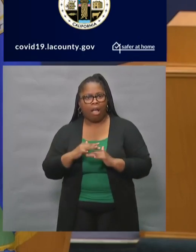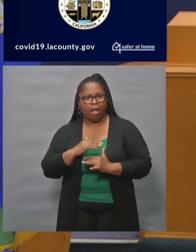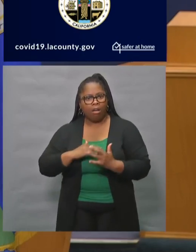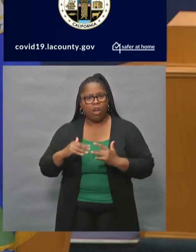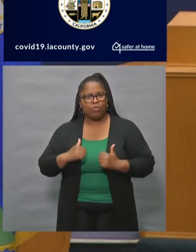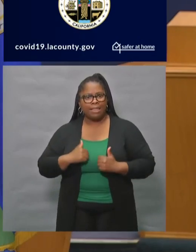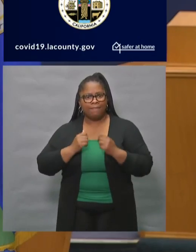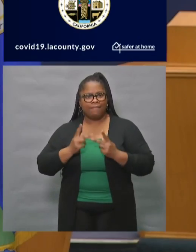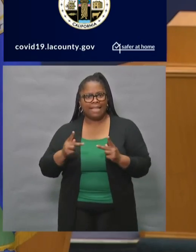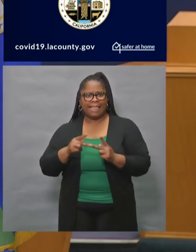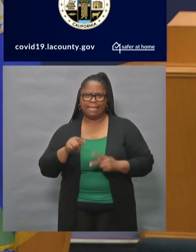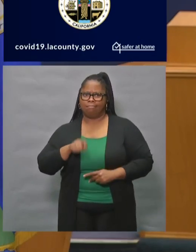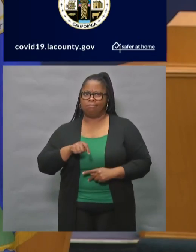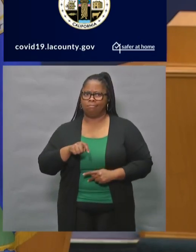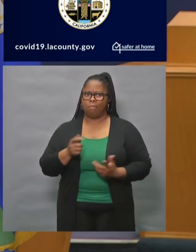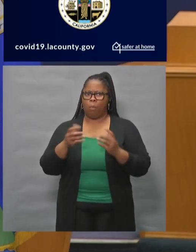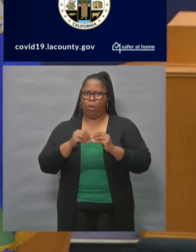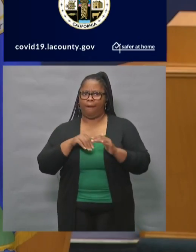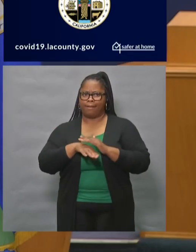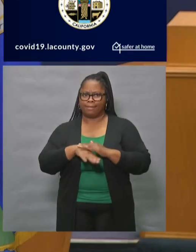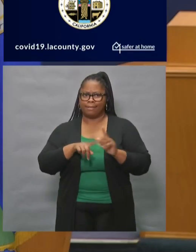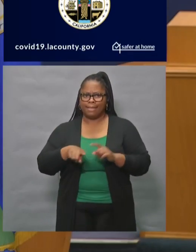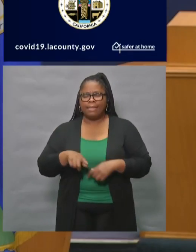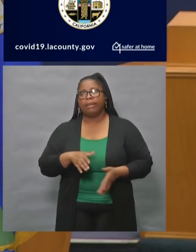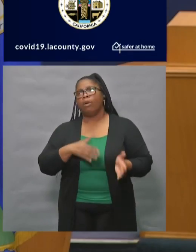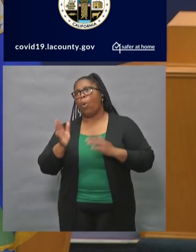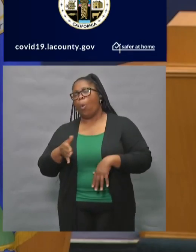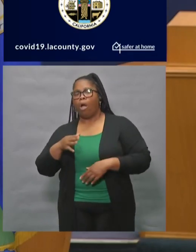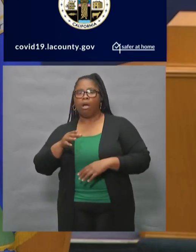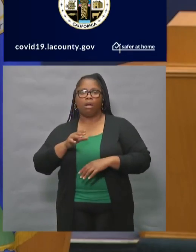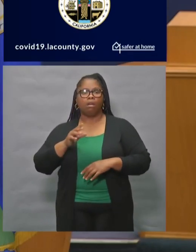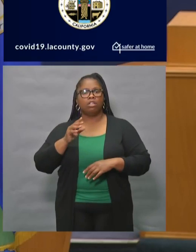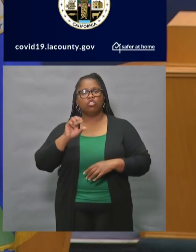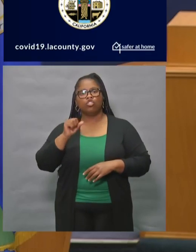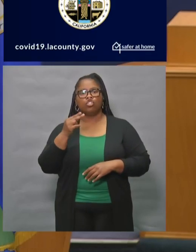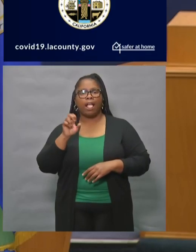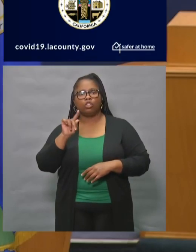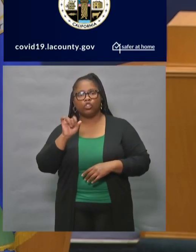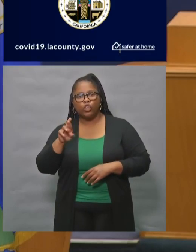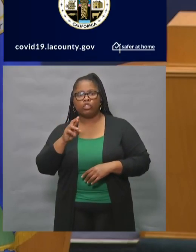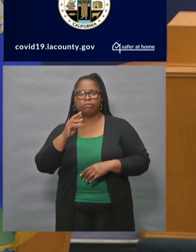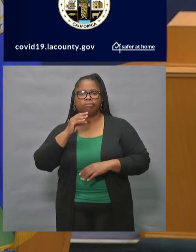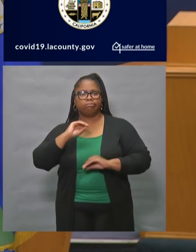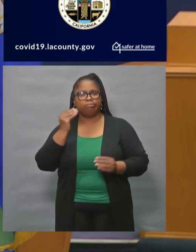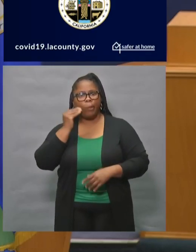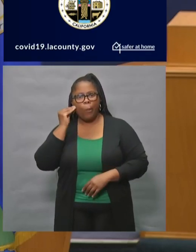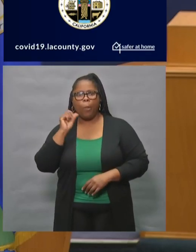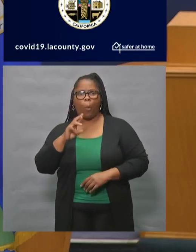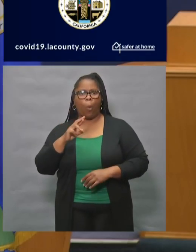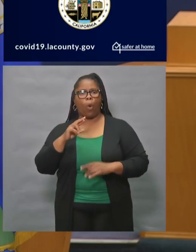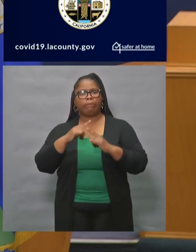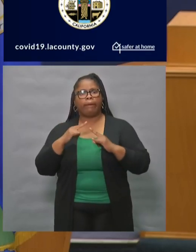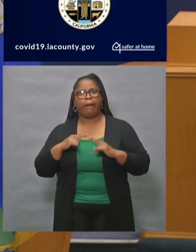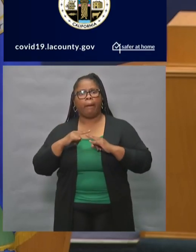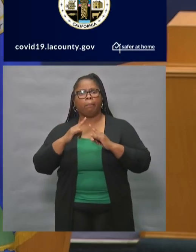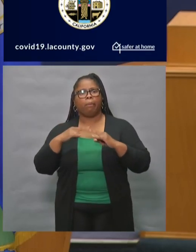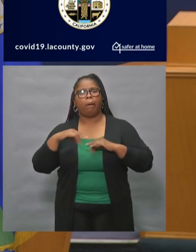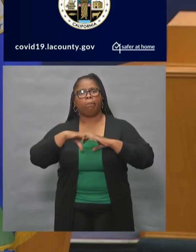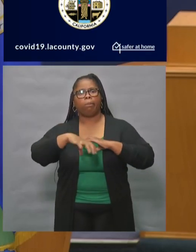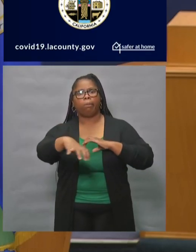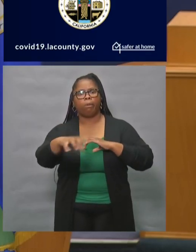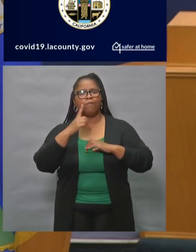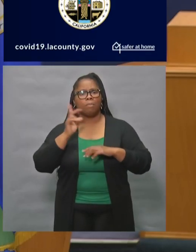improved access to testing, whether it's homeless shelters or encampments with people experiencing homelessness. We